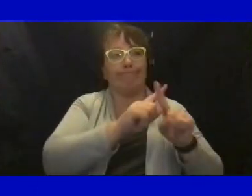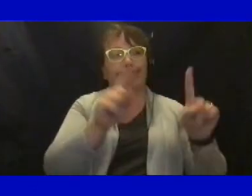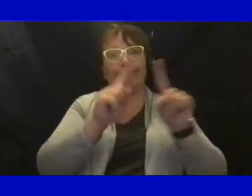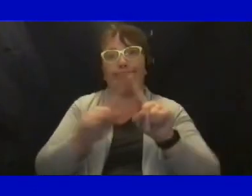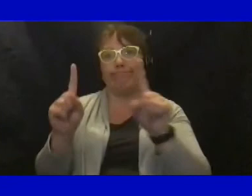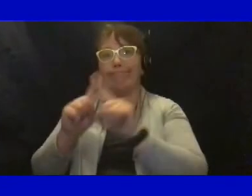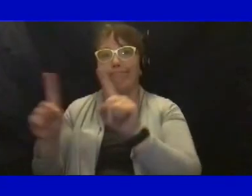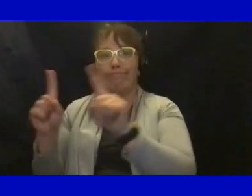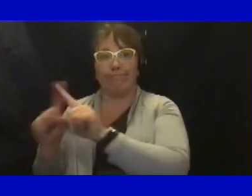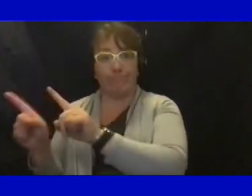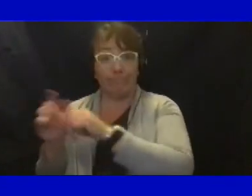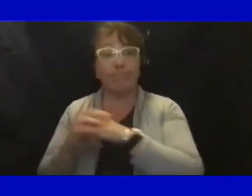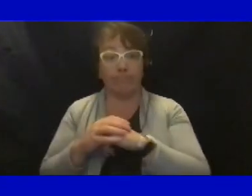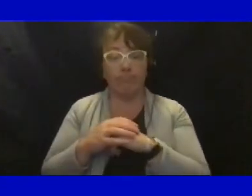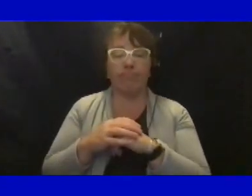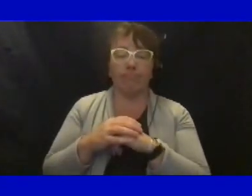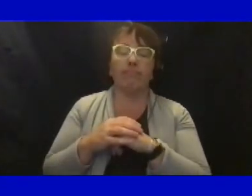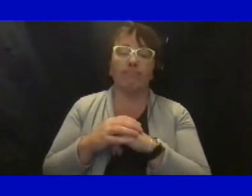meanings are.